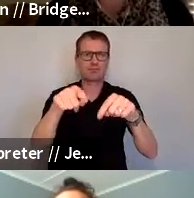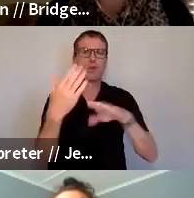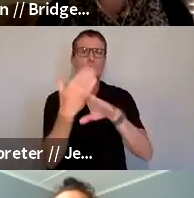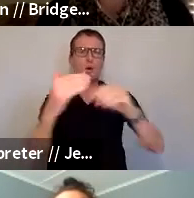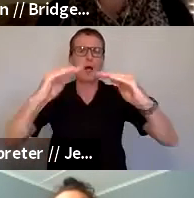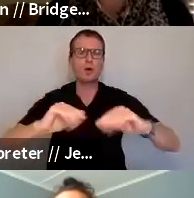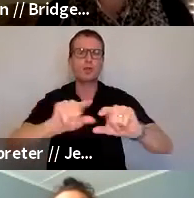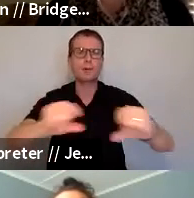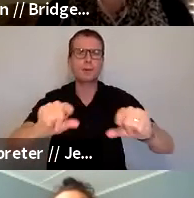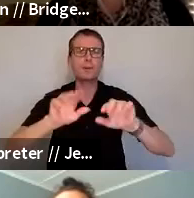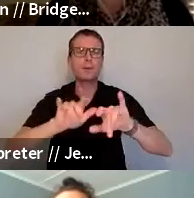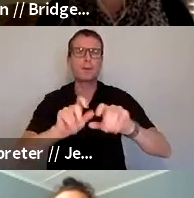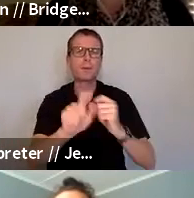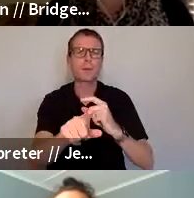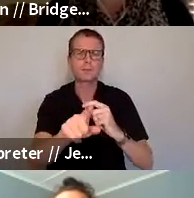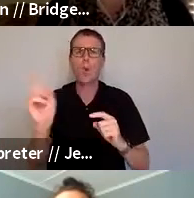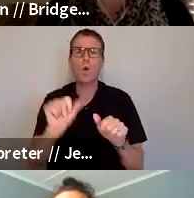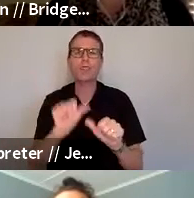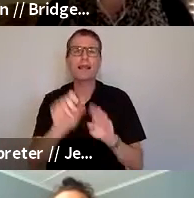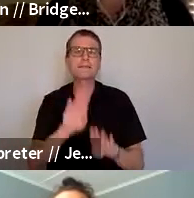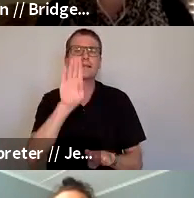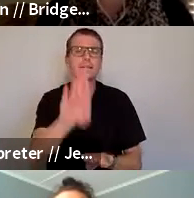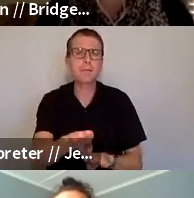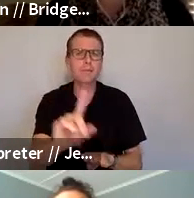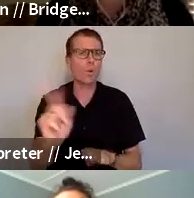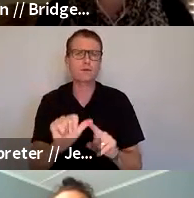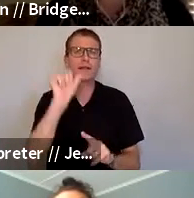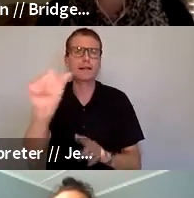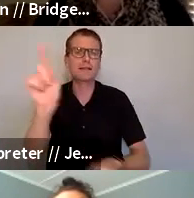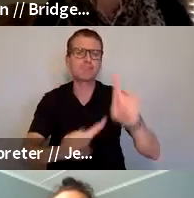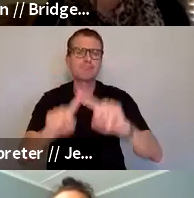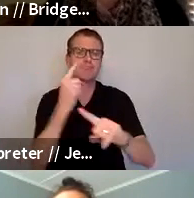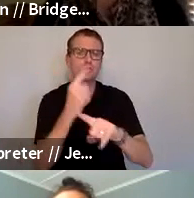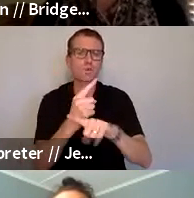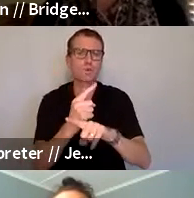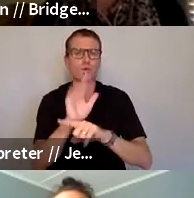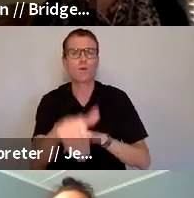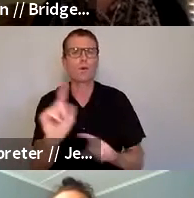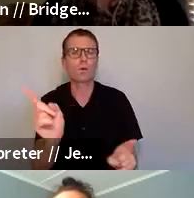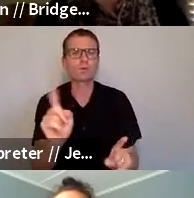and what we could possibly talk about next. Kia ora koutou.